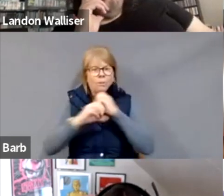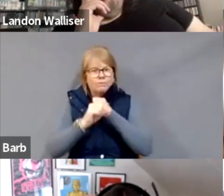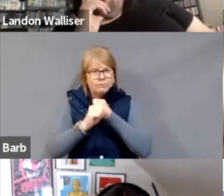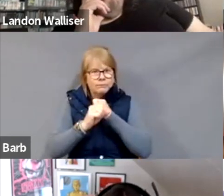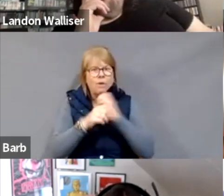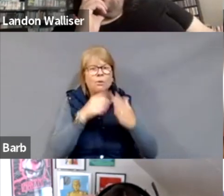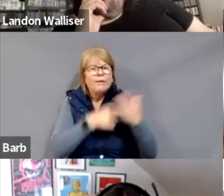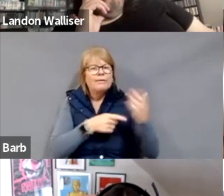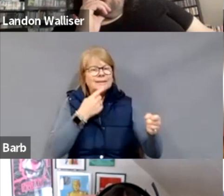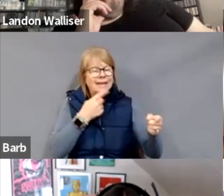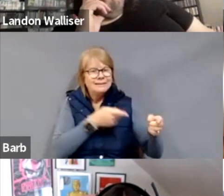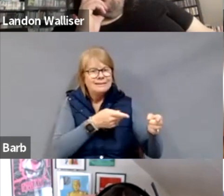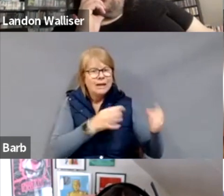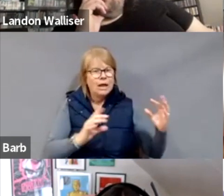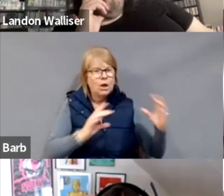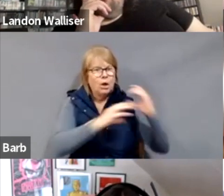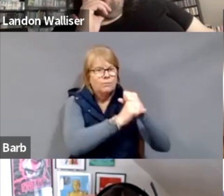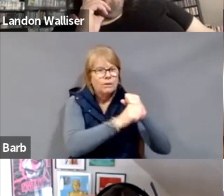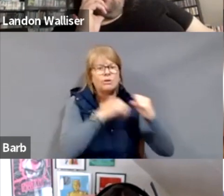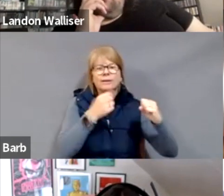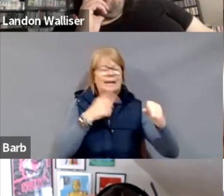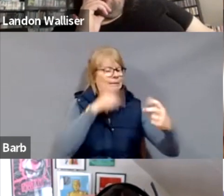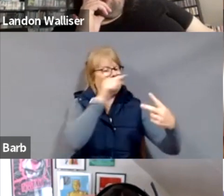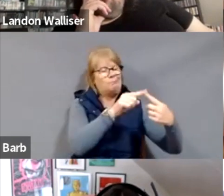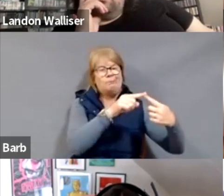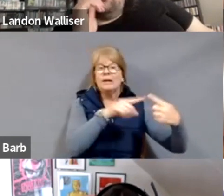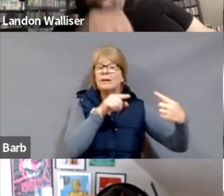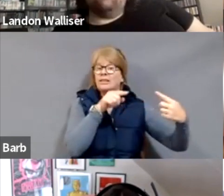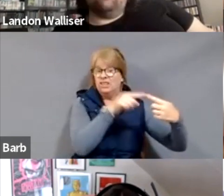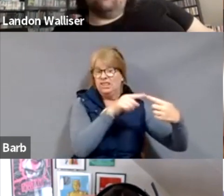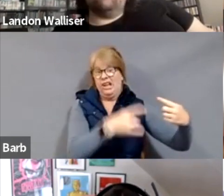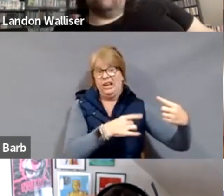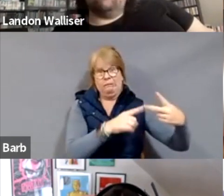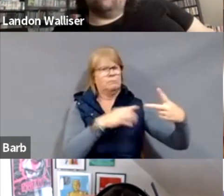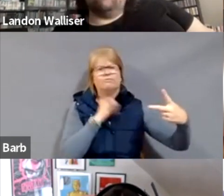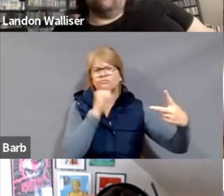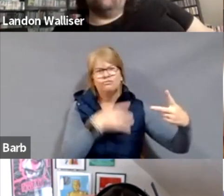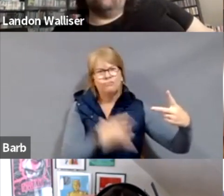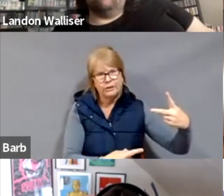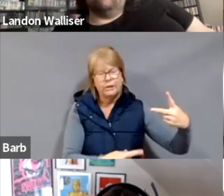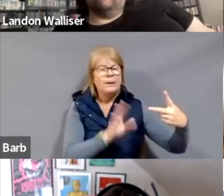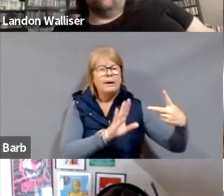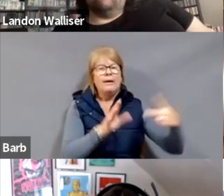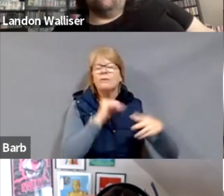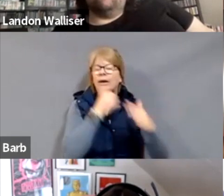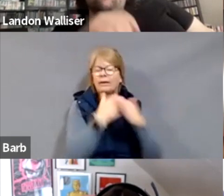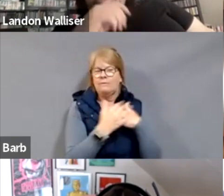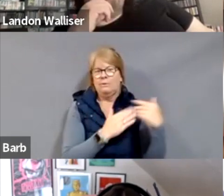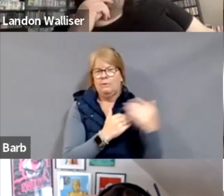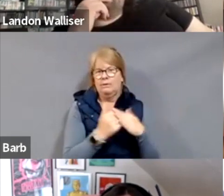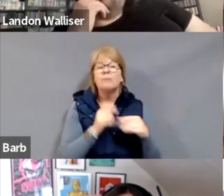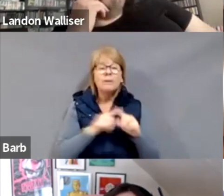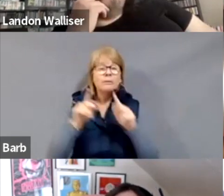in the room without anyone having to say, well, she liked it, but she didn't, kind of, which can be very uncomfortable for